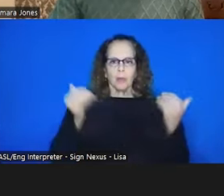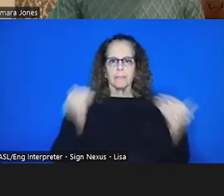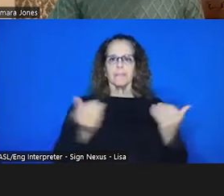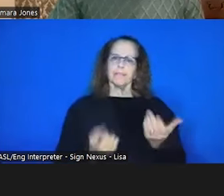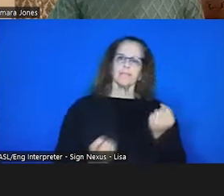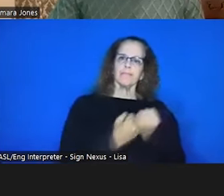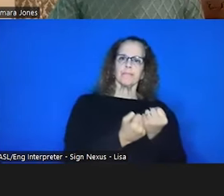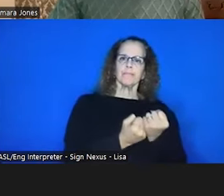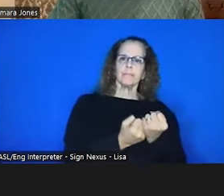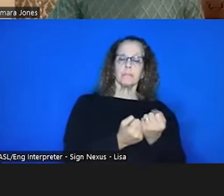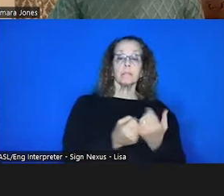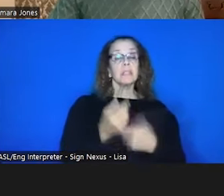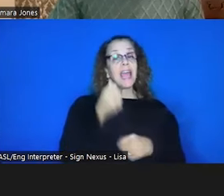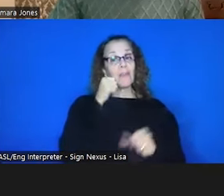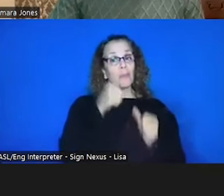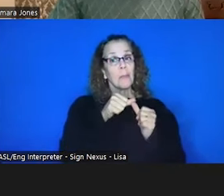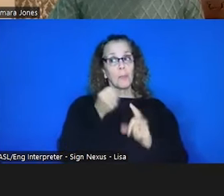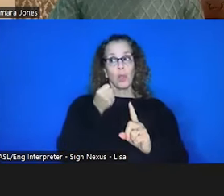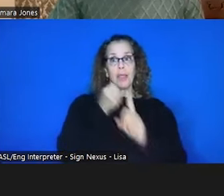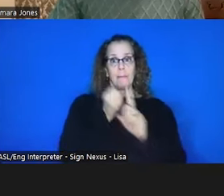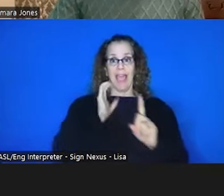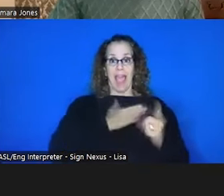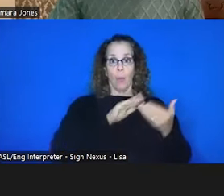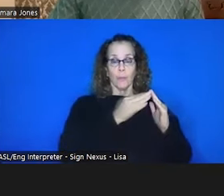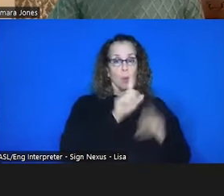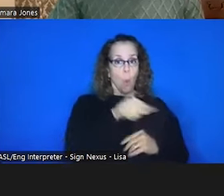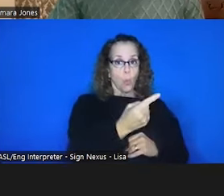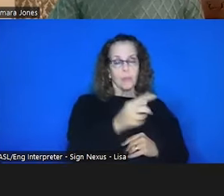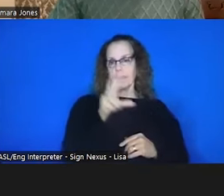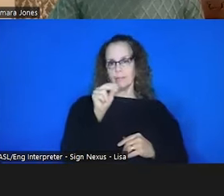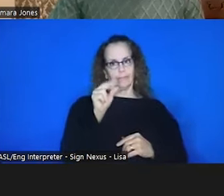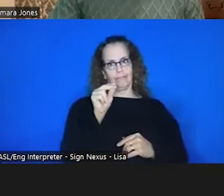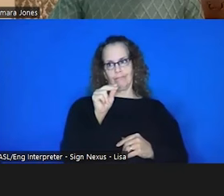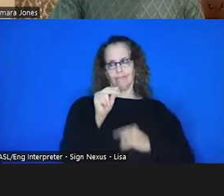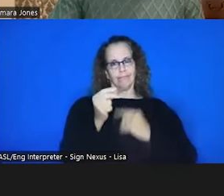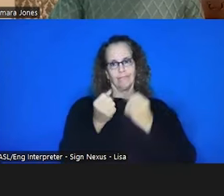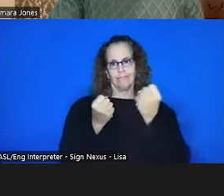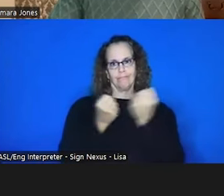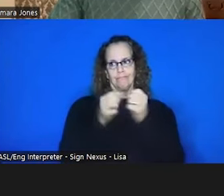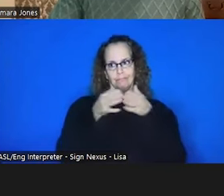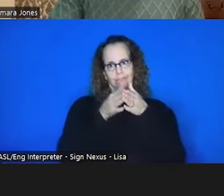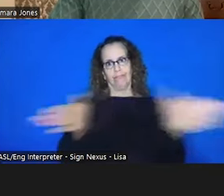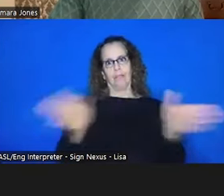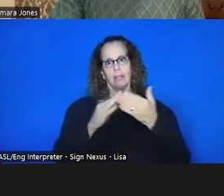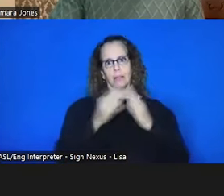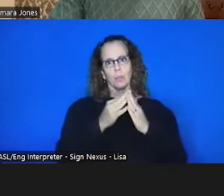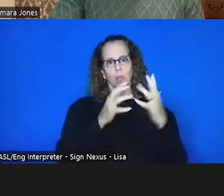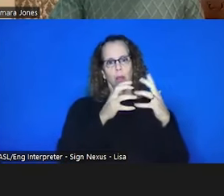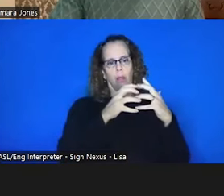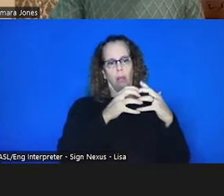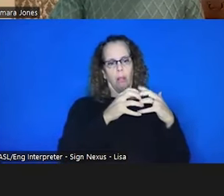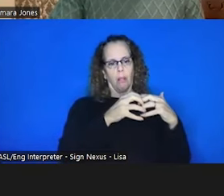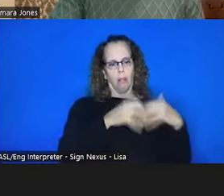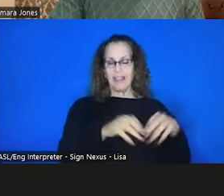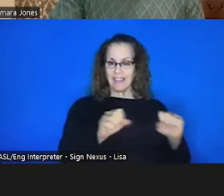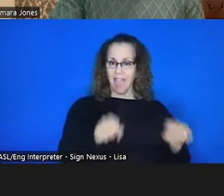impact our community, but it impacts everyone. It really breaks down, you know, the safety of a community. You know, it creates trauma within the community, but it